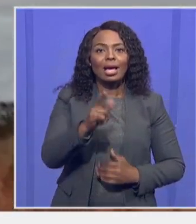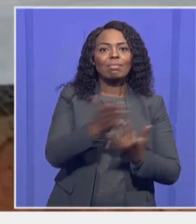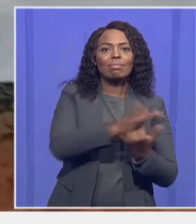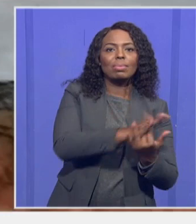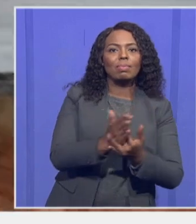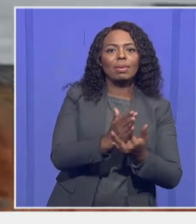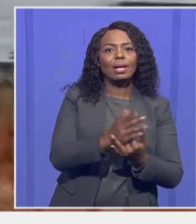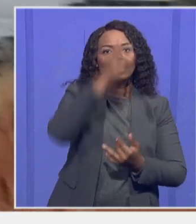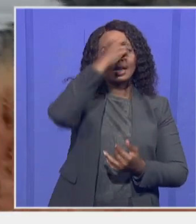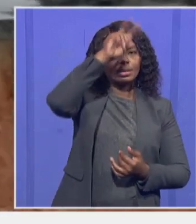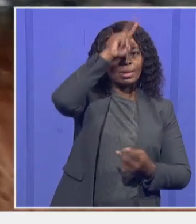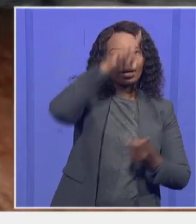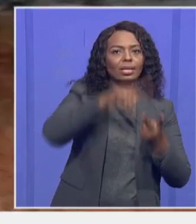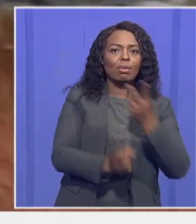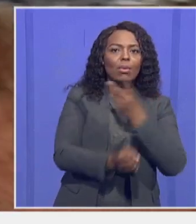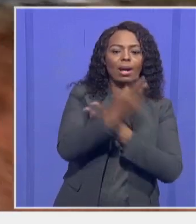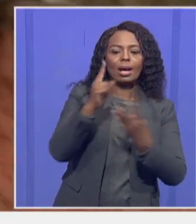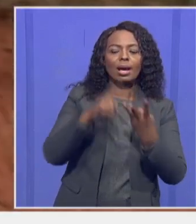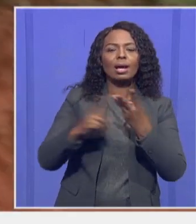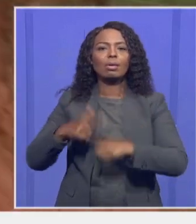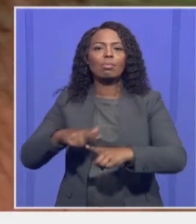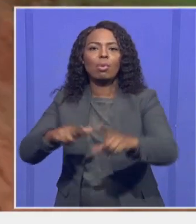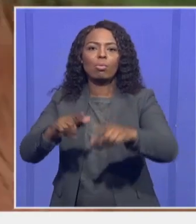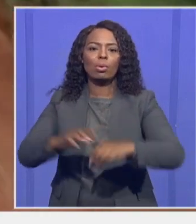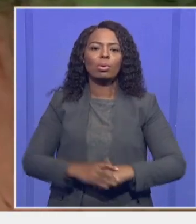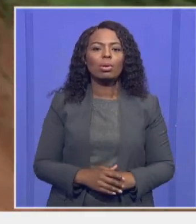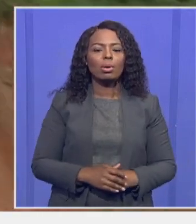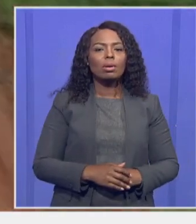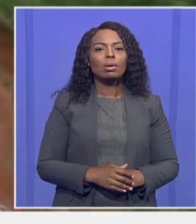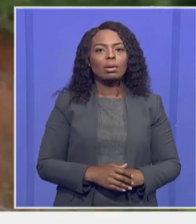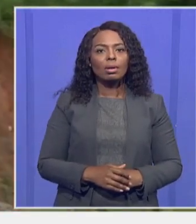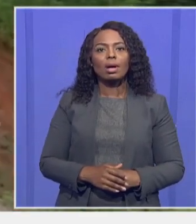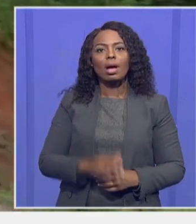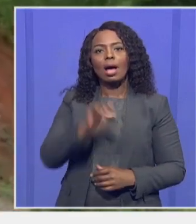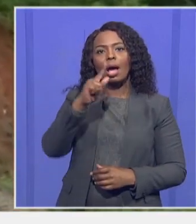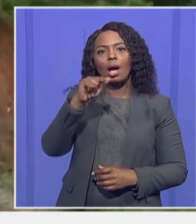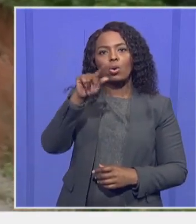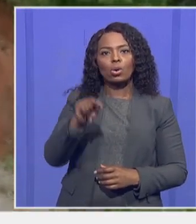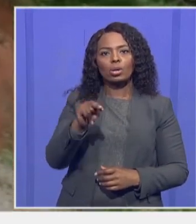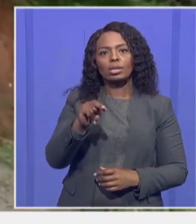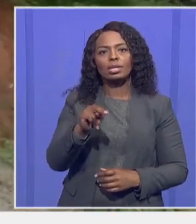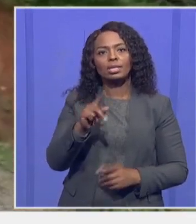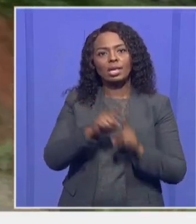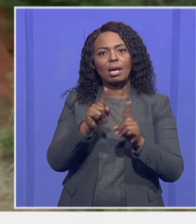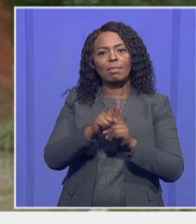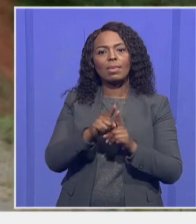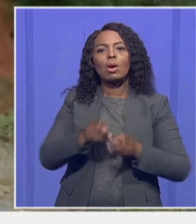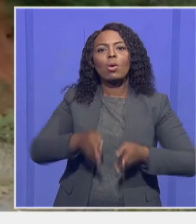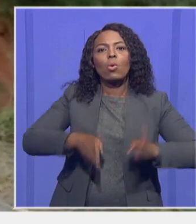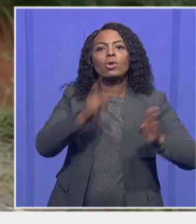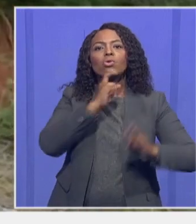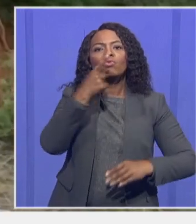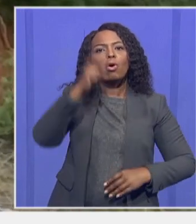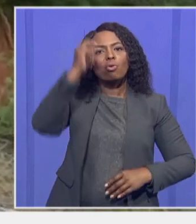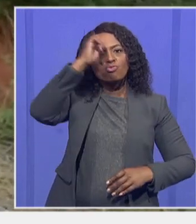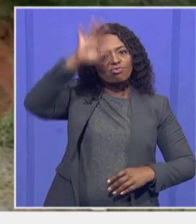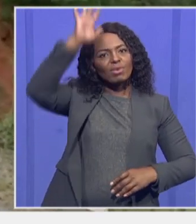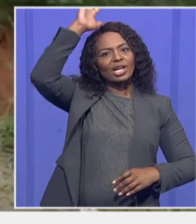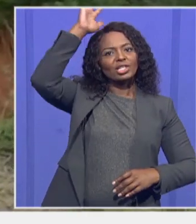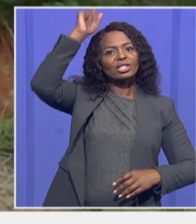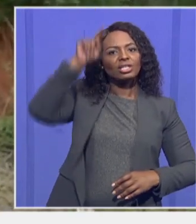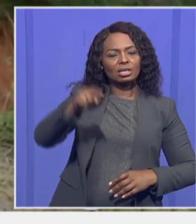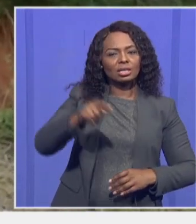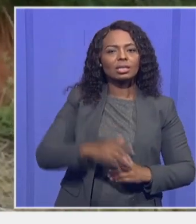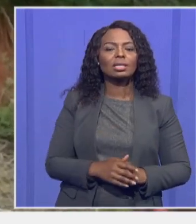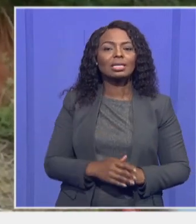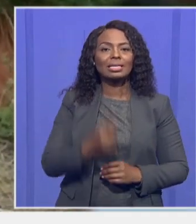and Limpopo. This route goes all the way to Akonhoek, goes all the way to Bushbuck Ridge. It's actually a busy road. The road patroller was telling us